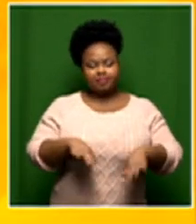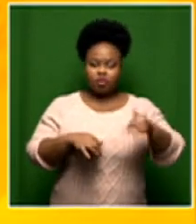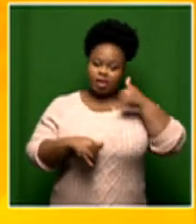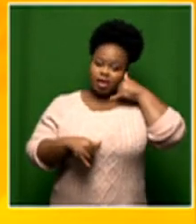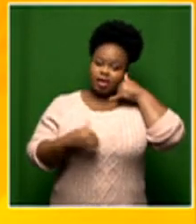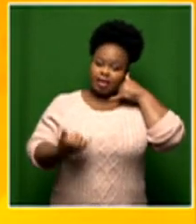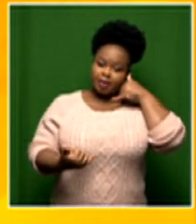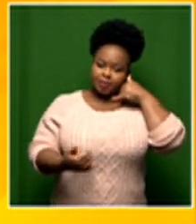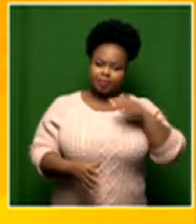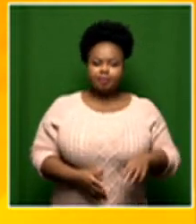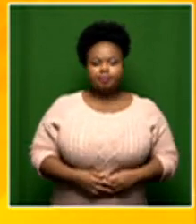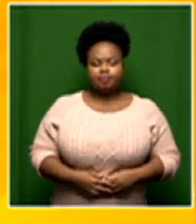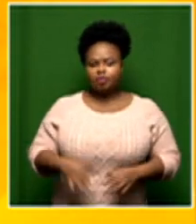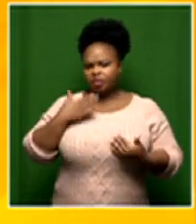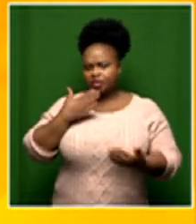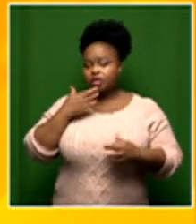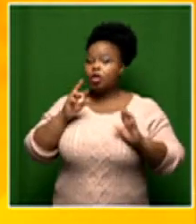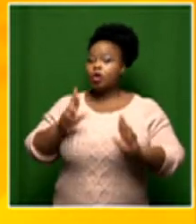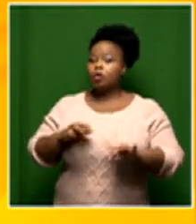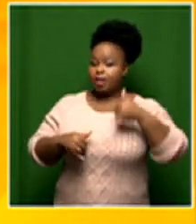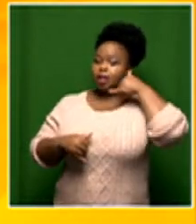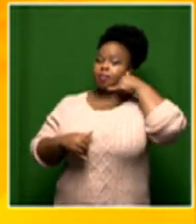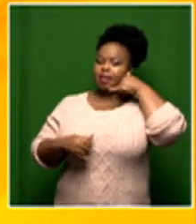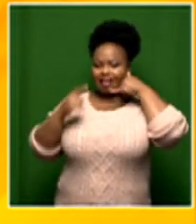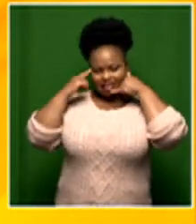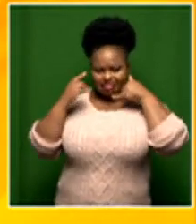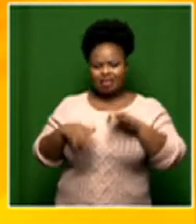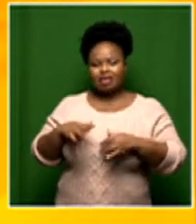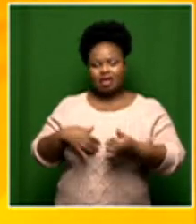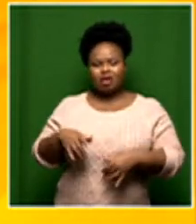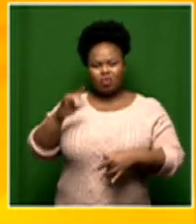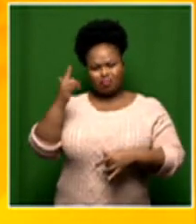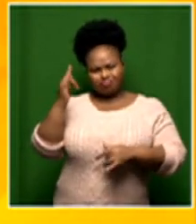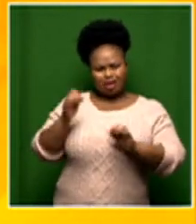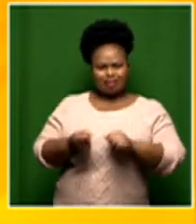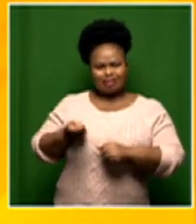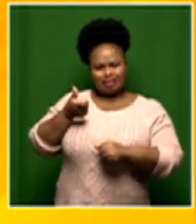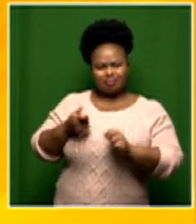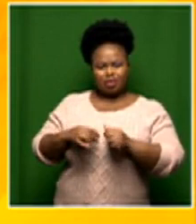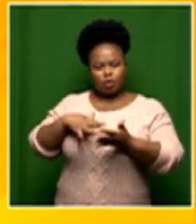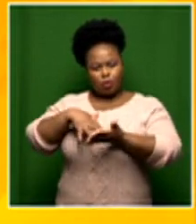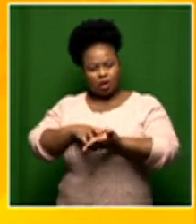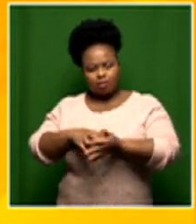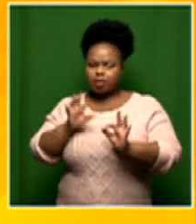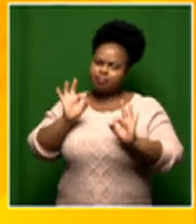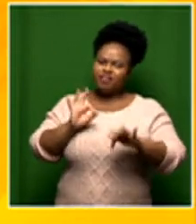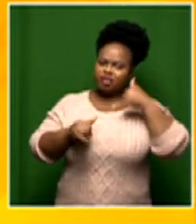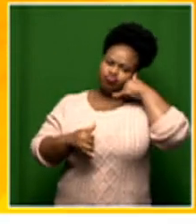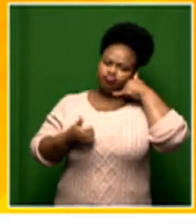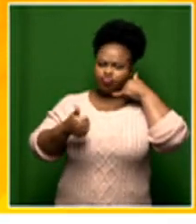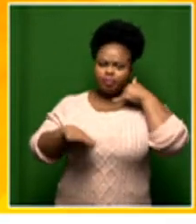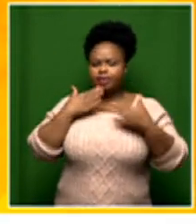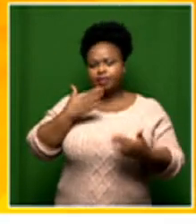us. Thank you very much. I hope this one holds. I think the signal is quite weak. I'm not sure where the challenges are. Yes, this one's perfect. Thank you so